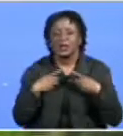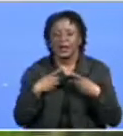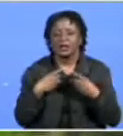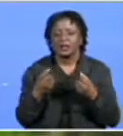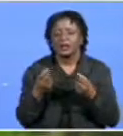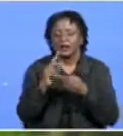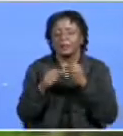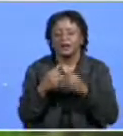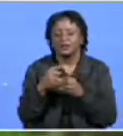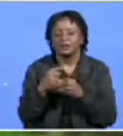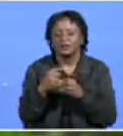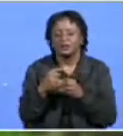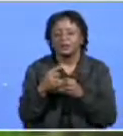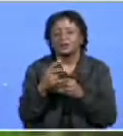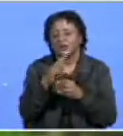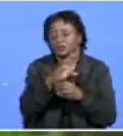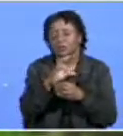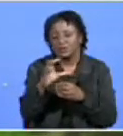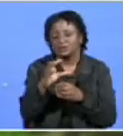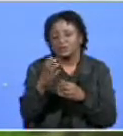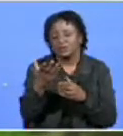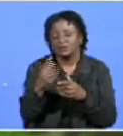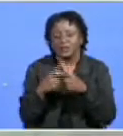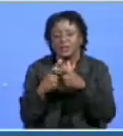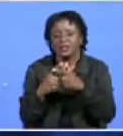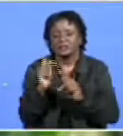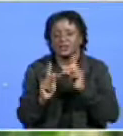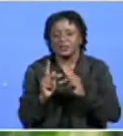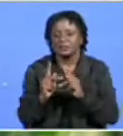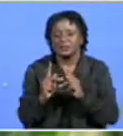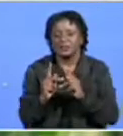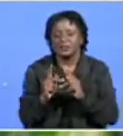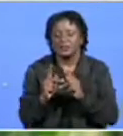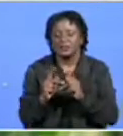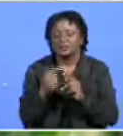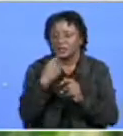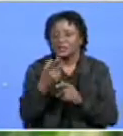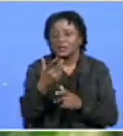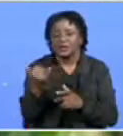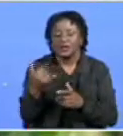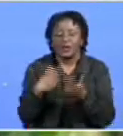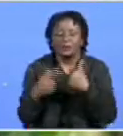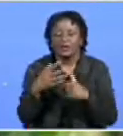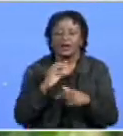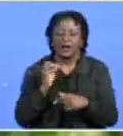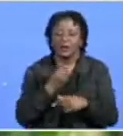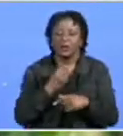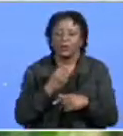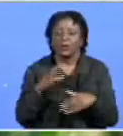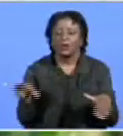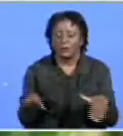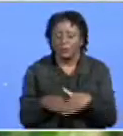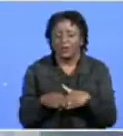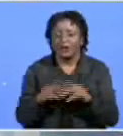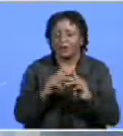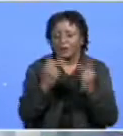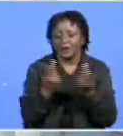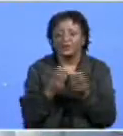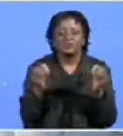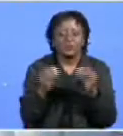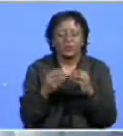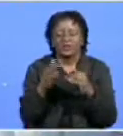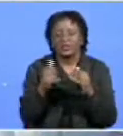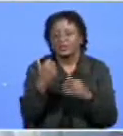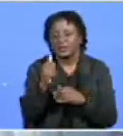and our bridal party alone was more than the 10. So how much money can you say you guys would have been spending on your wedding